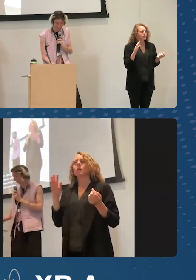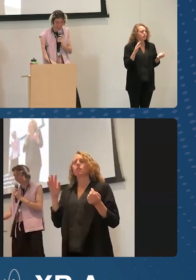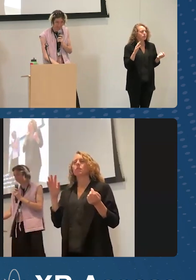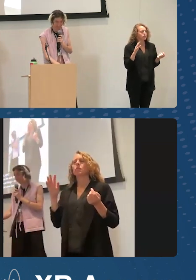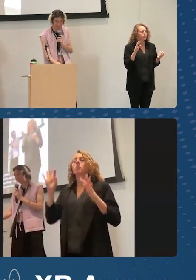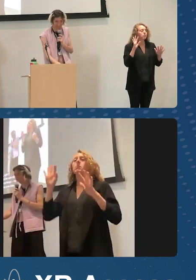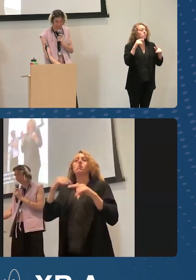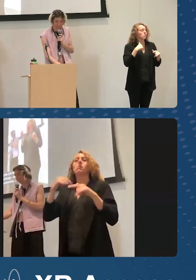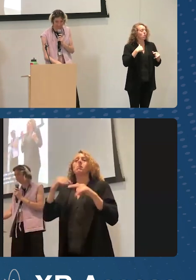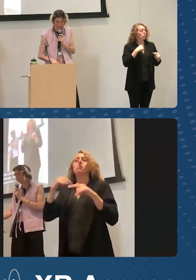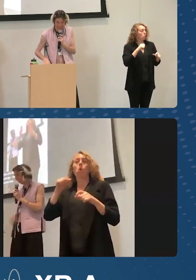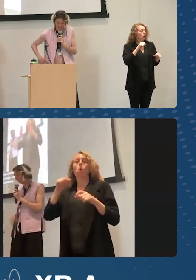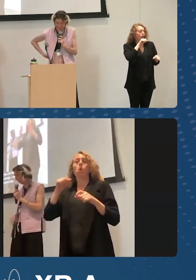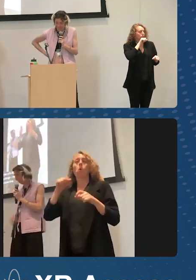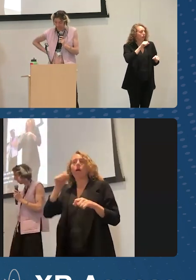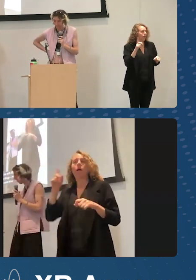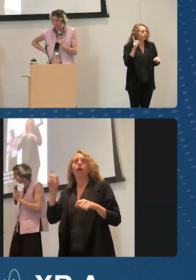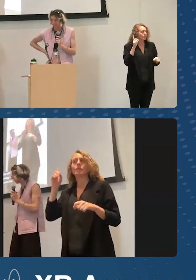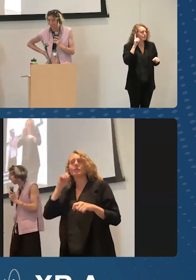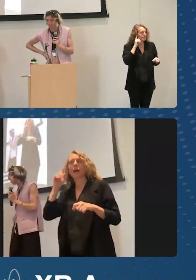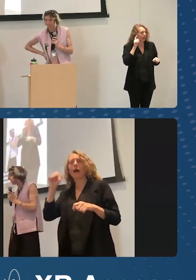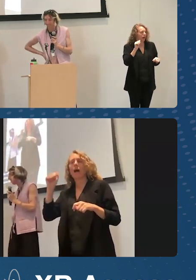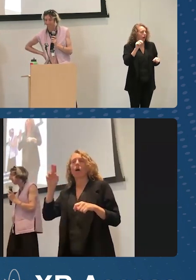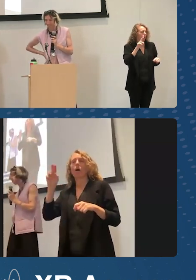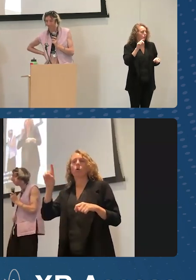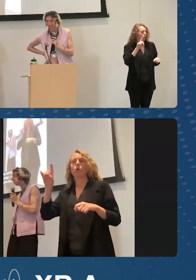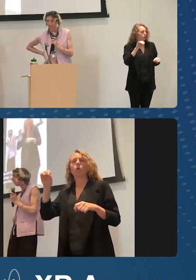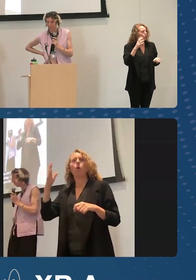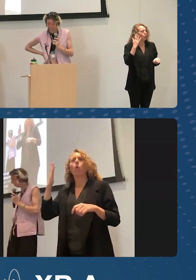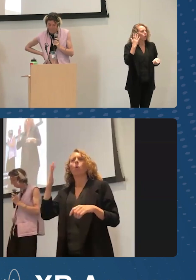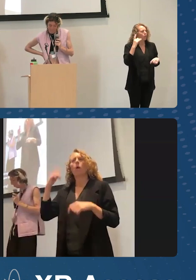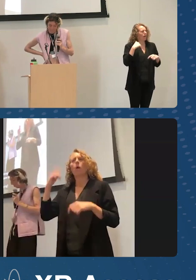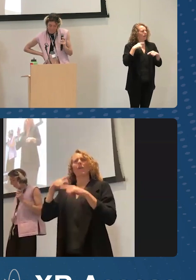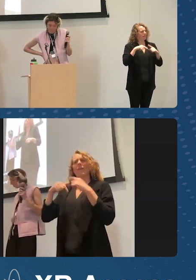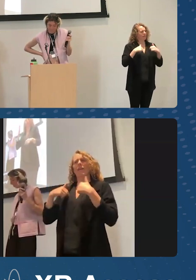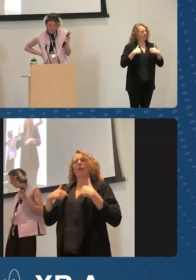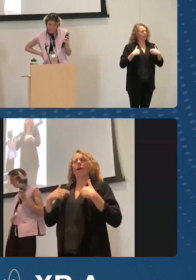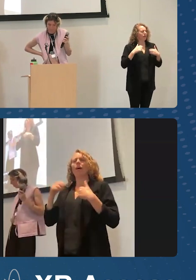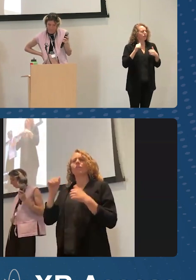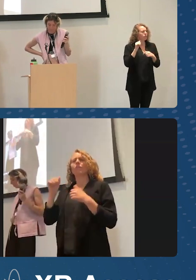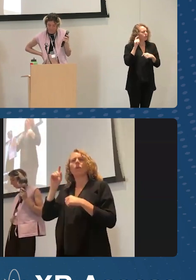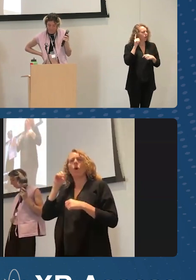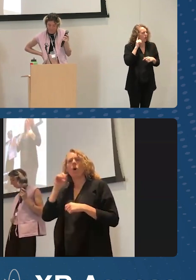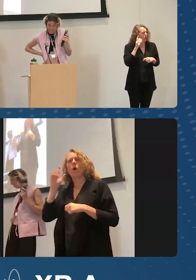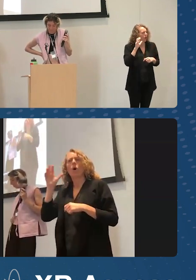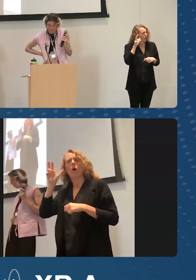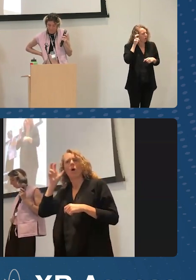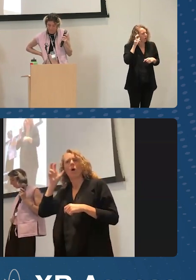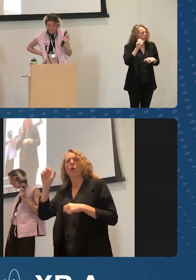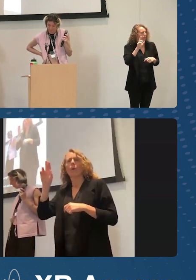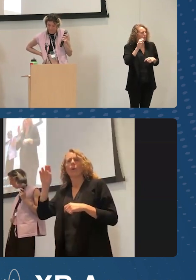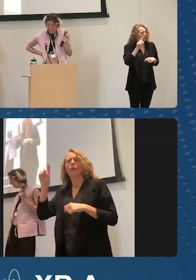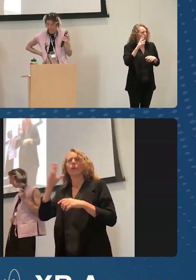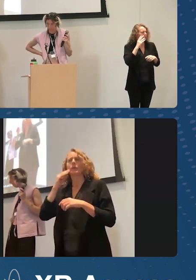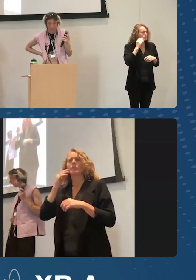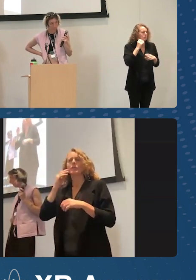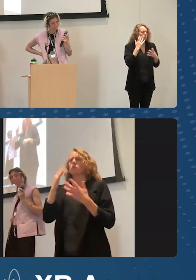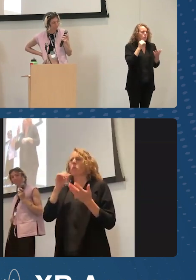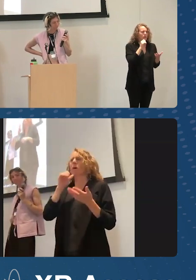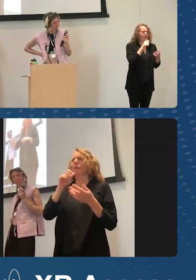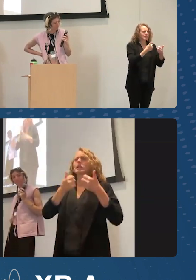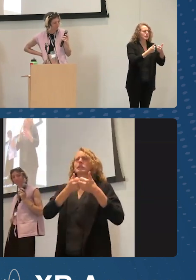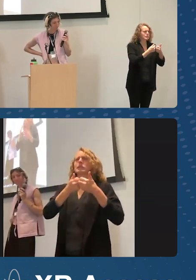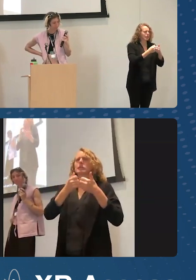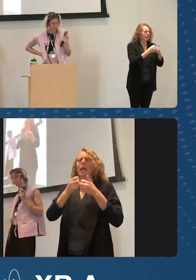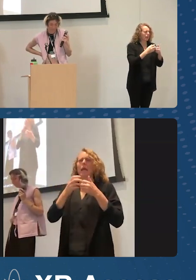love the sound and the audio. Why can't I just have an audio experience that isn't an audio game where it's some barbarian killing people and